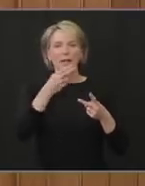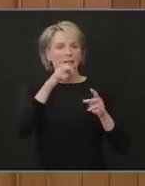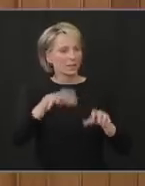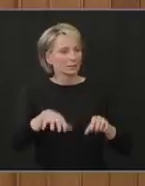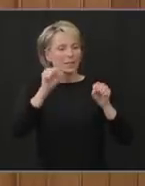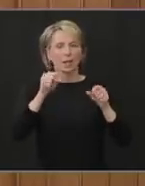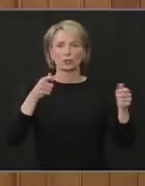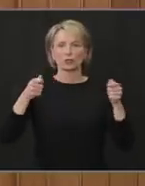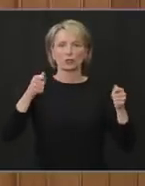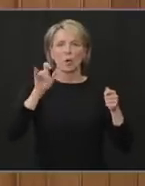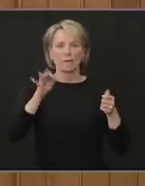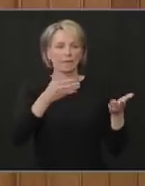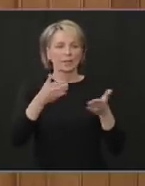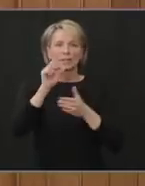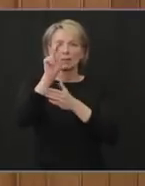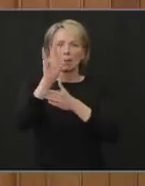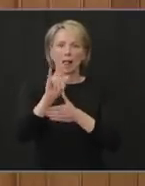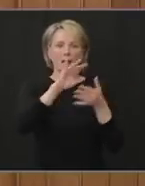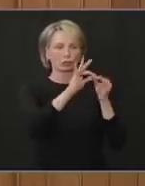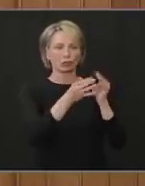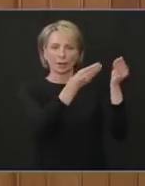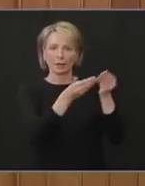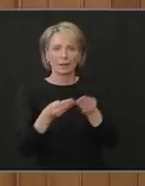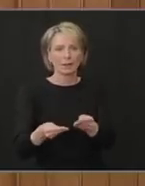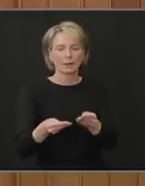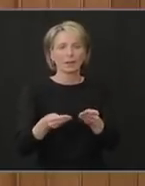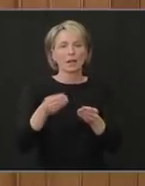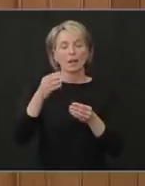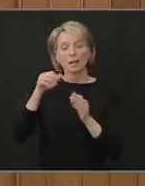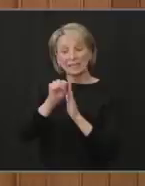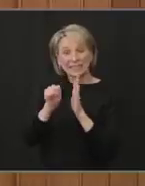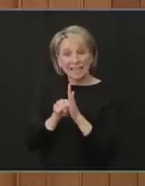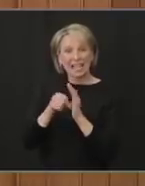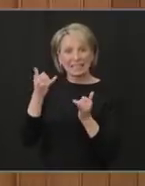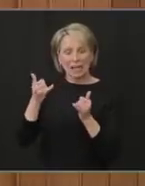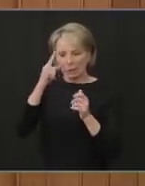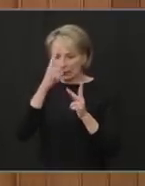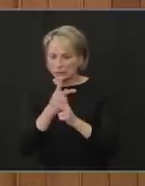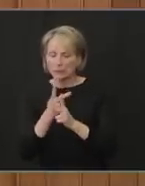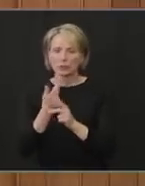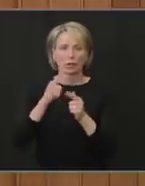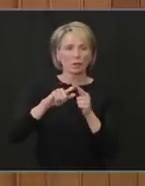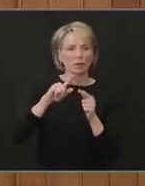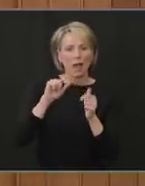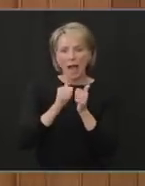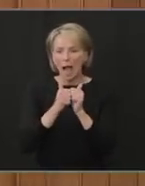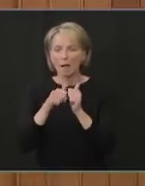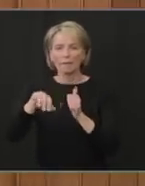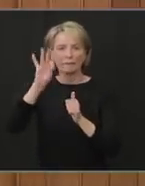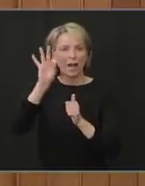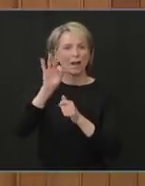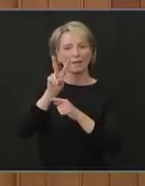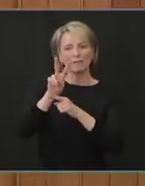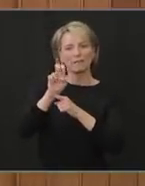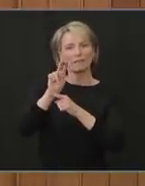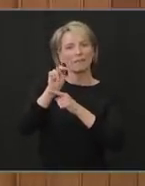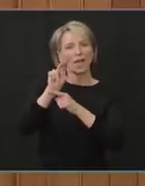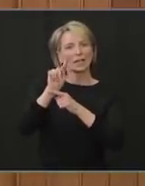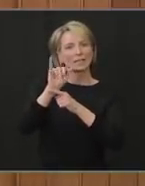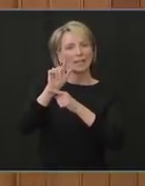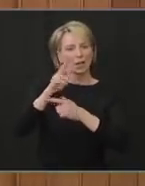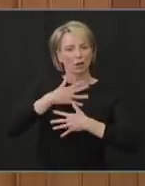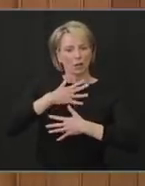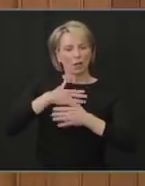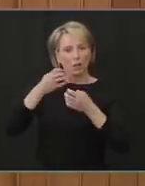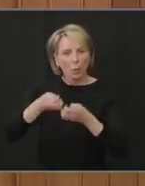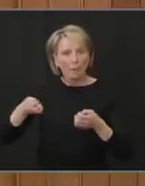spend rooting around for medical equipment and ventilators is barbaric. It is unnecessary, and it is wildly